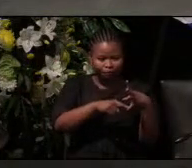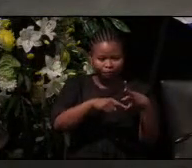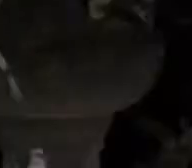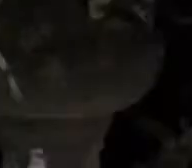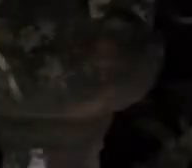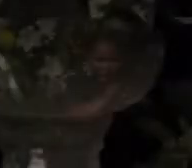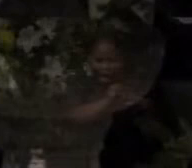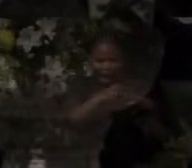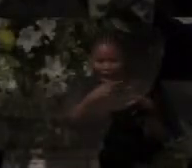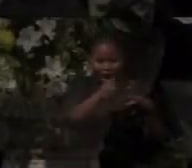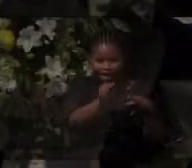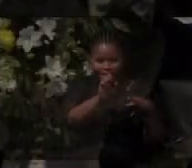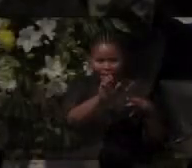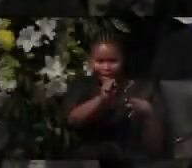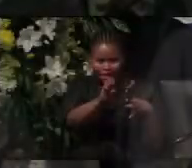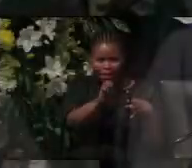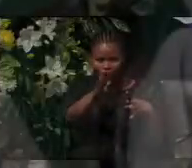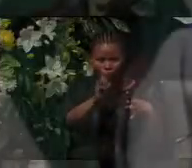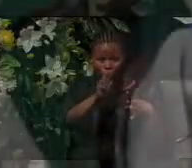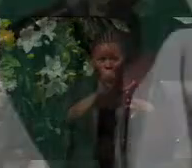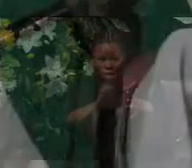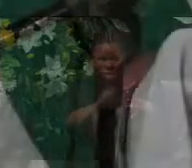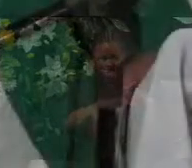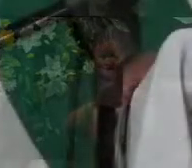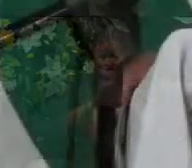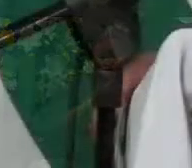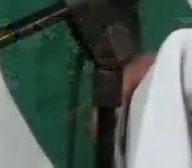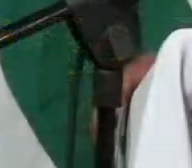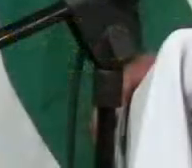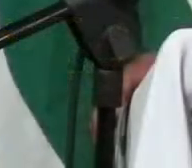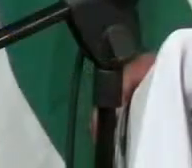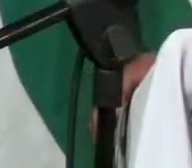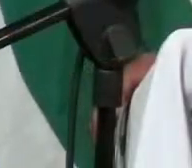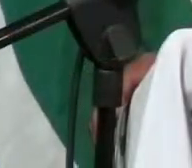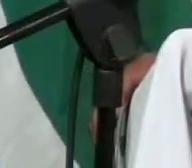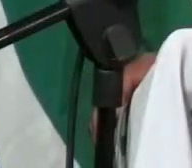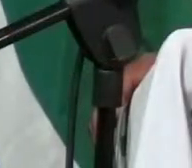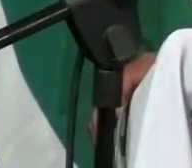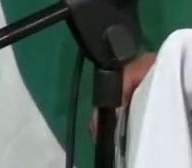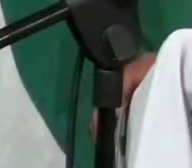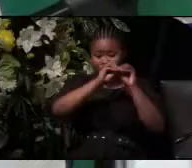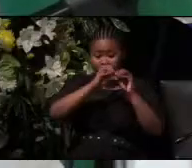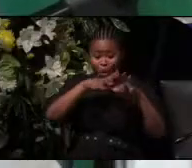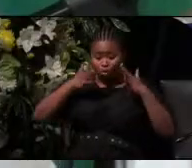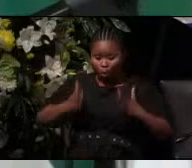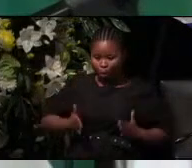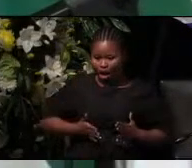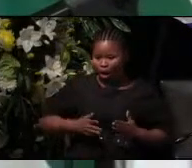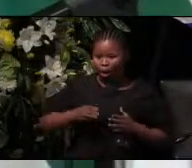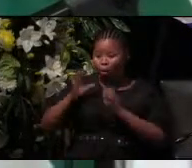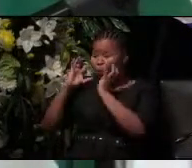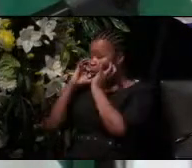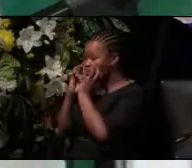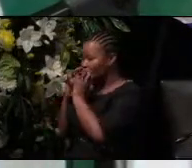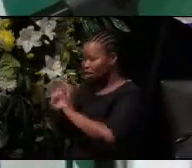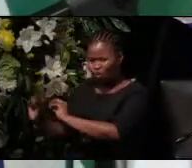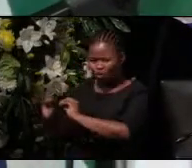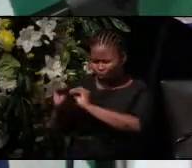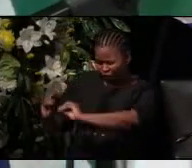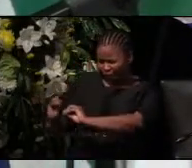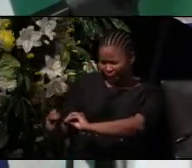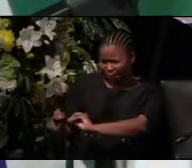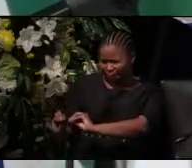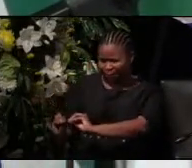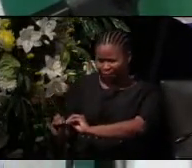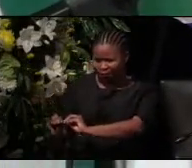Jose the one went to Russia to fetch the bones of Moses Cortana is also